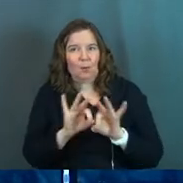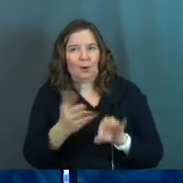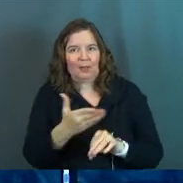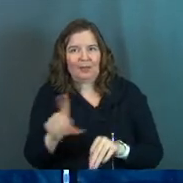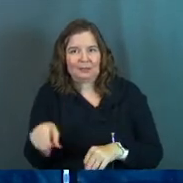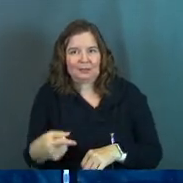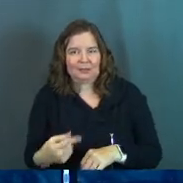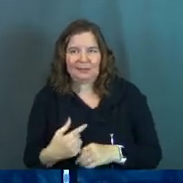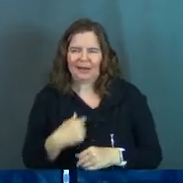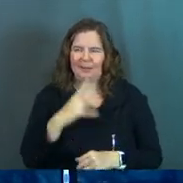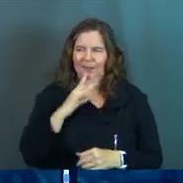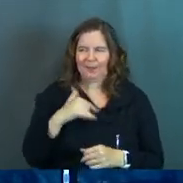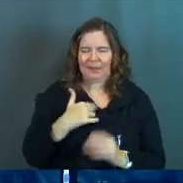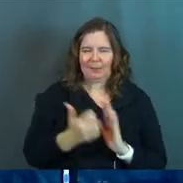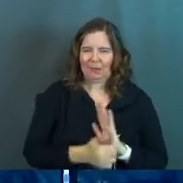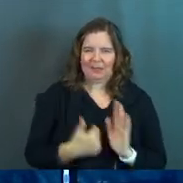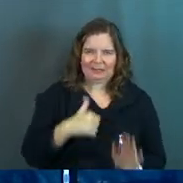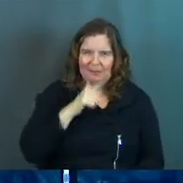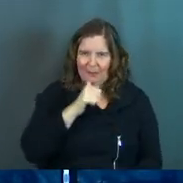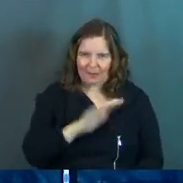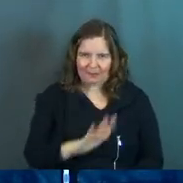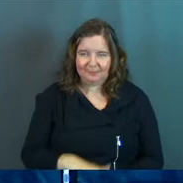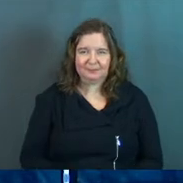And I'm talking as if I'm good at this, and I'm not.